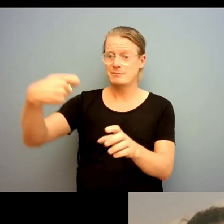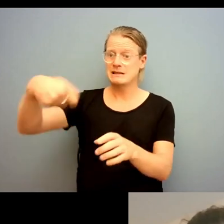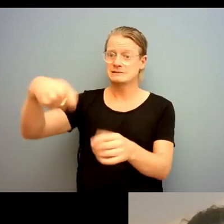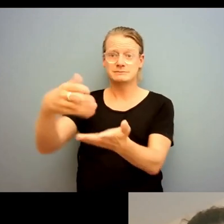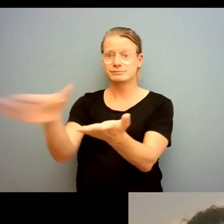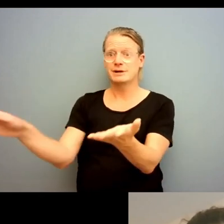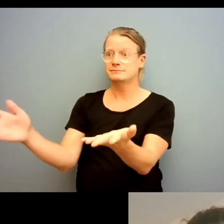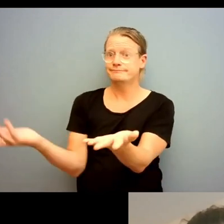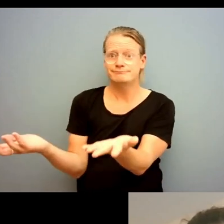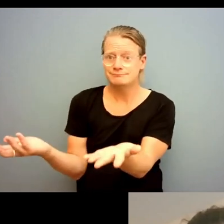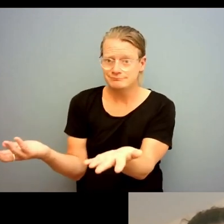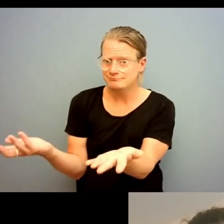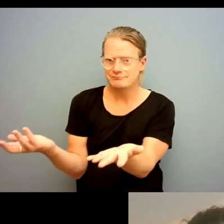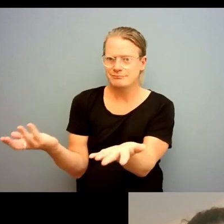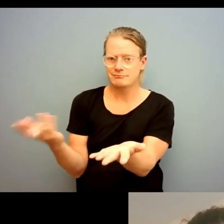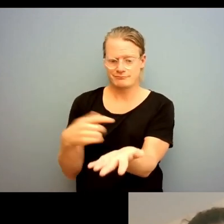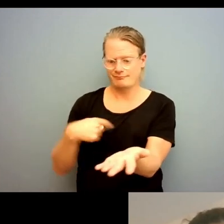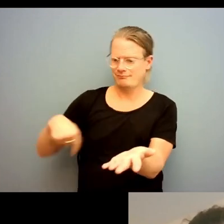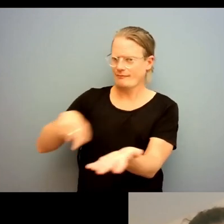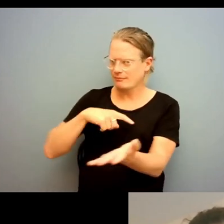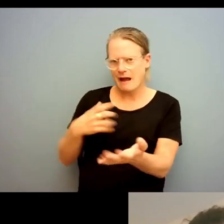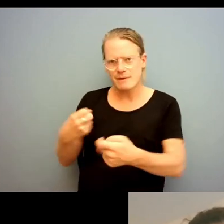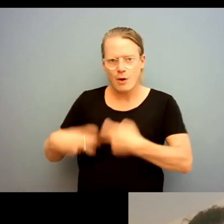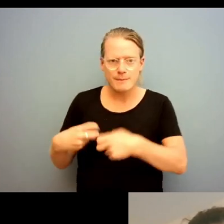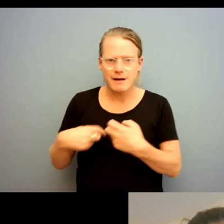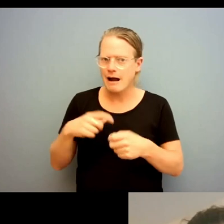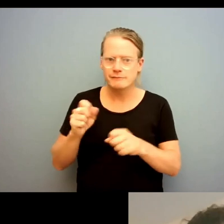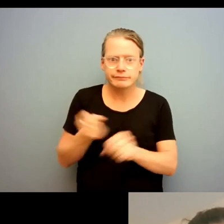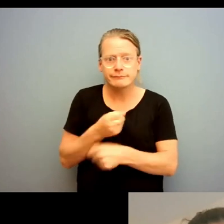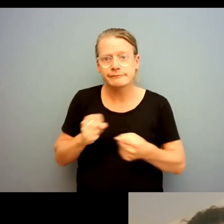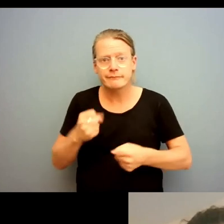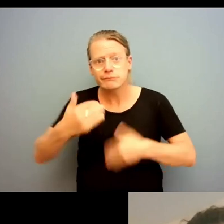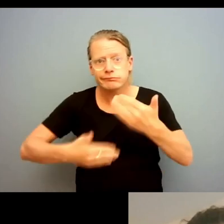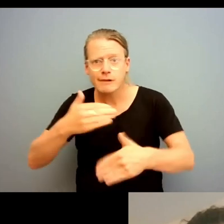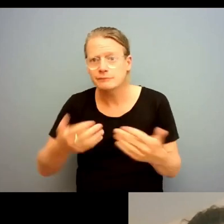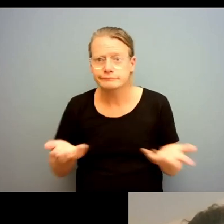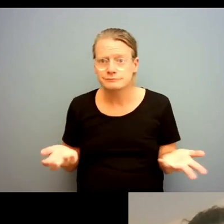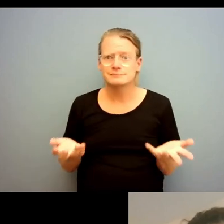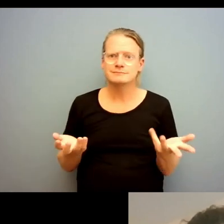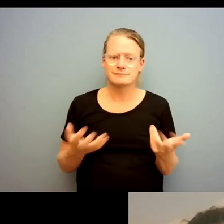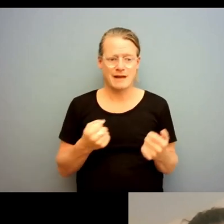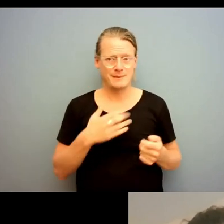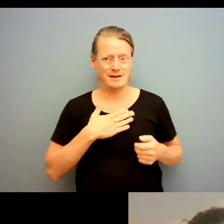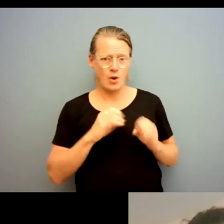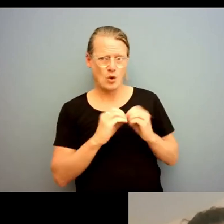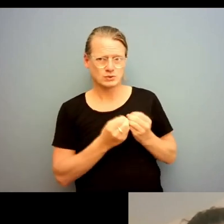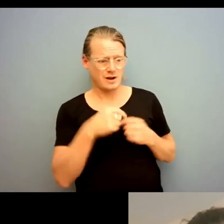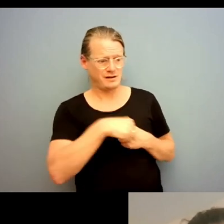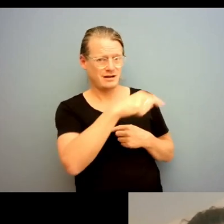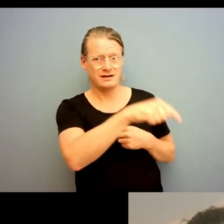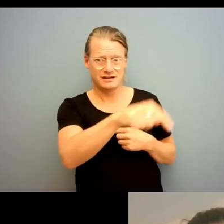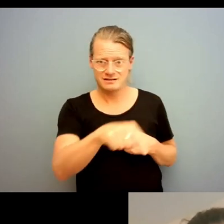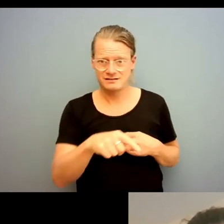to us and to Tilia. Which is the organization of the